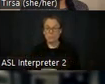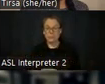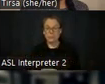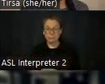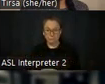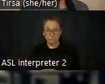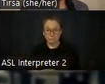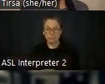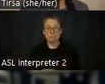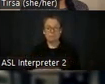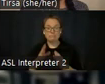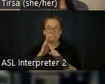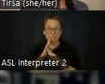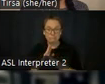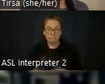Okay.